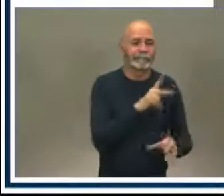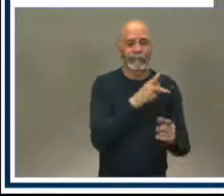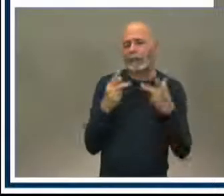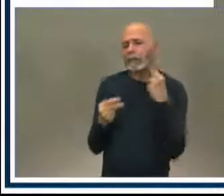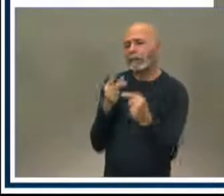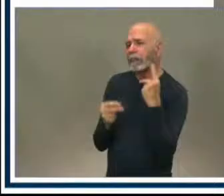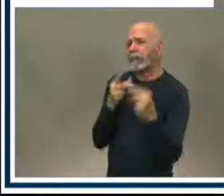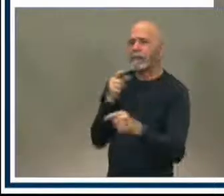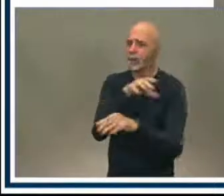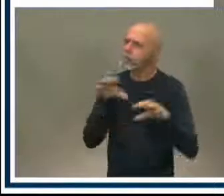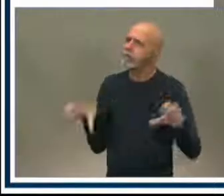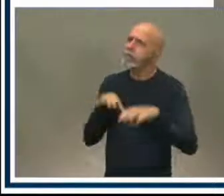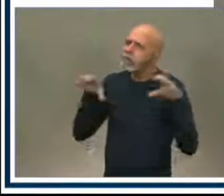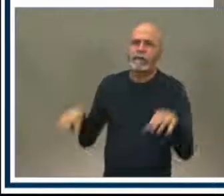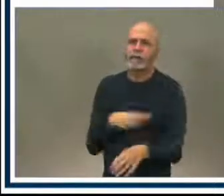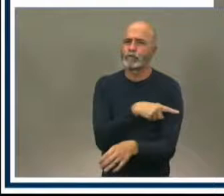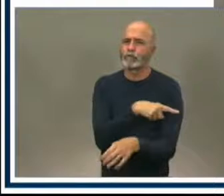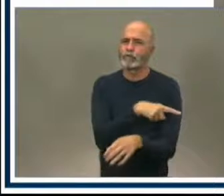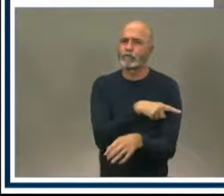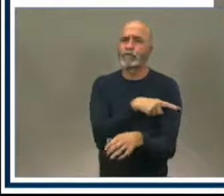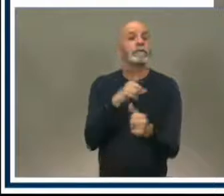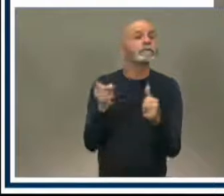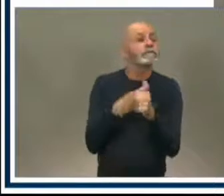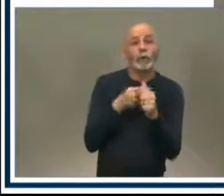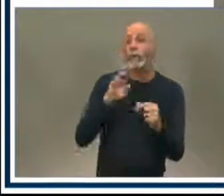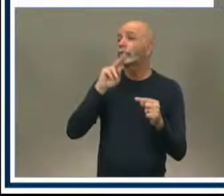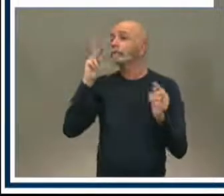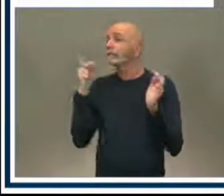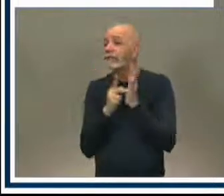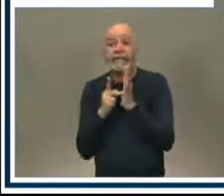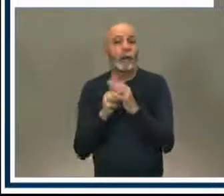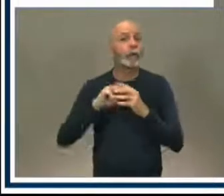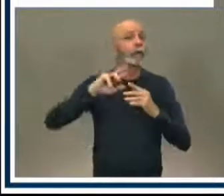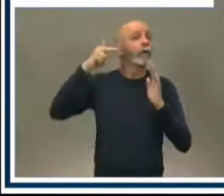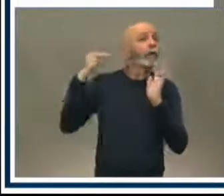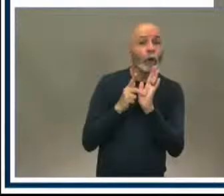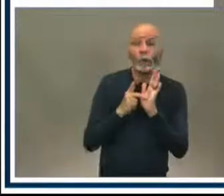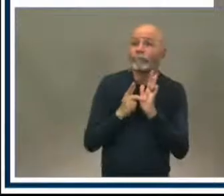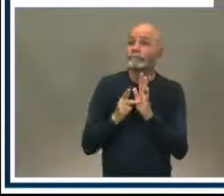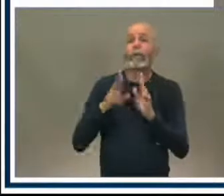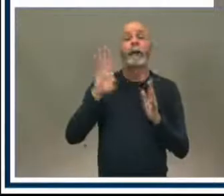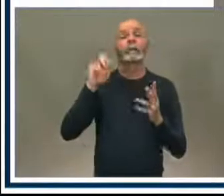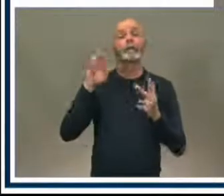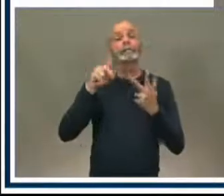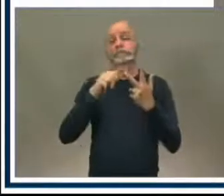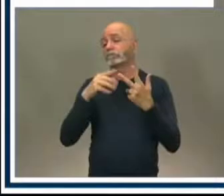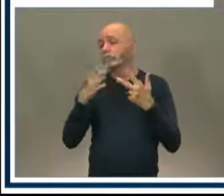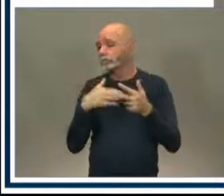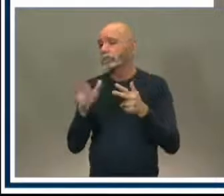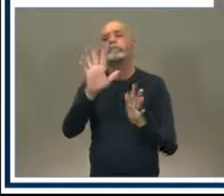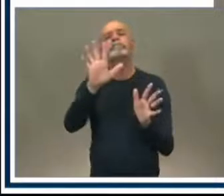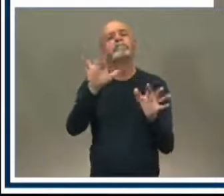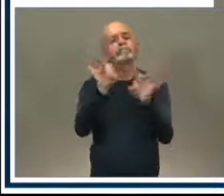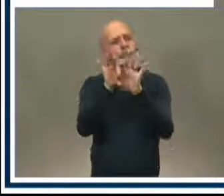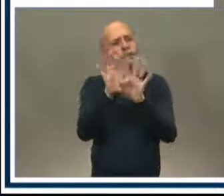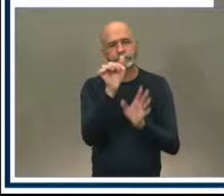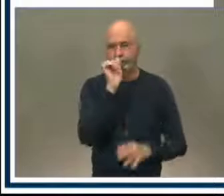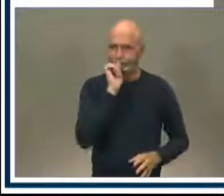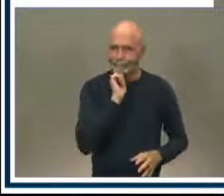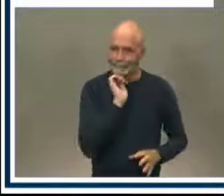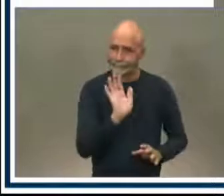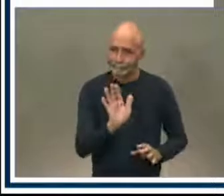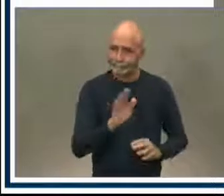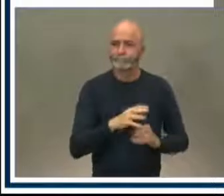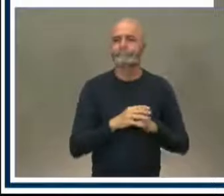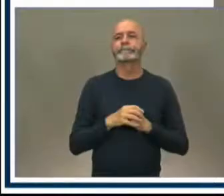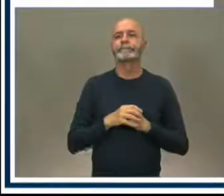it's their first, second, or additional doses. And in closing, I want to remind Nova Scotians that it's never too late to get your